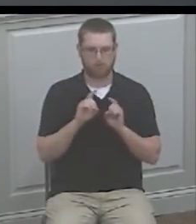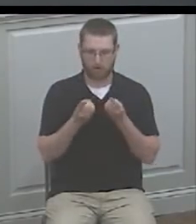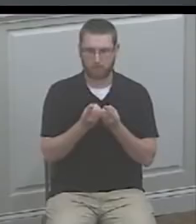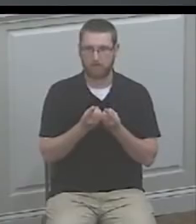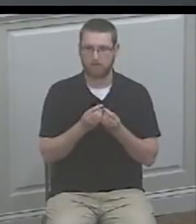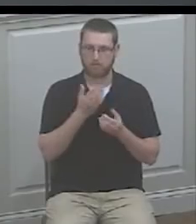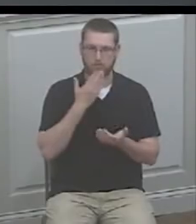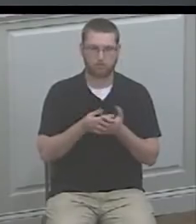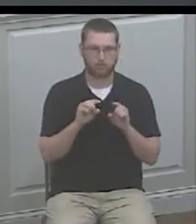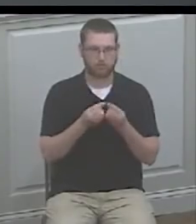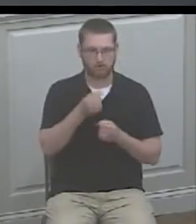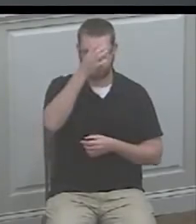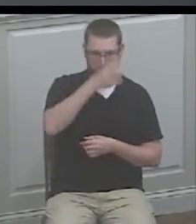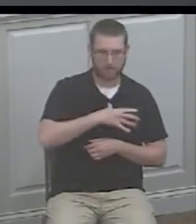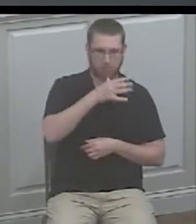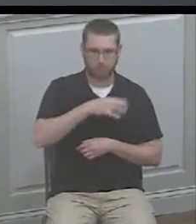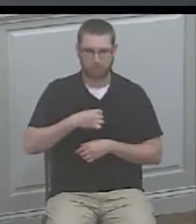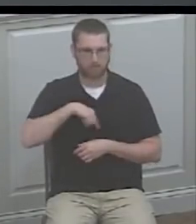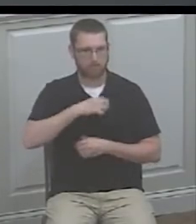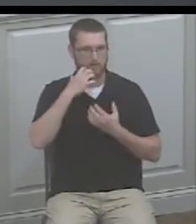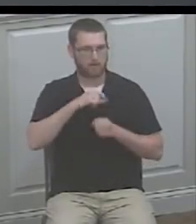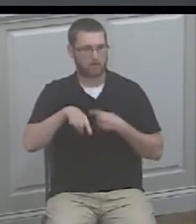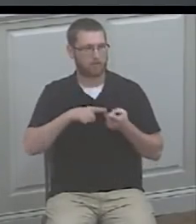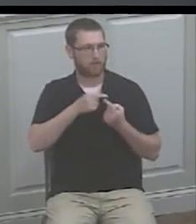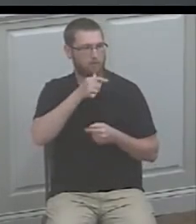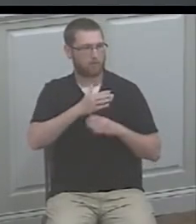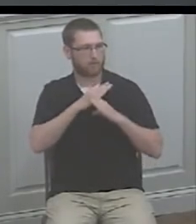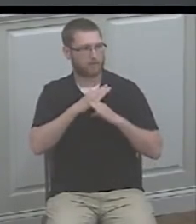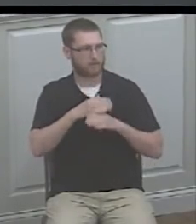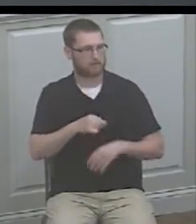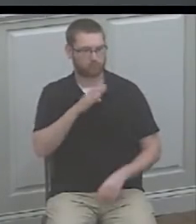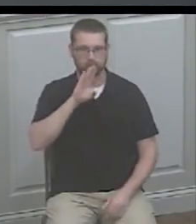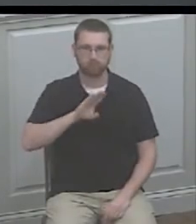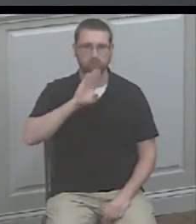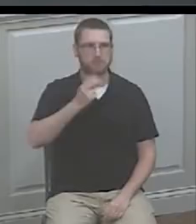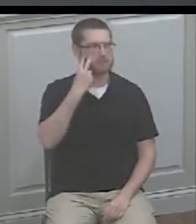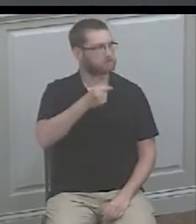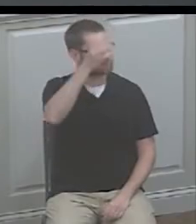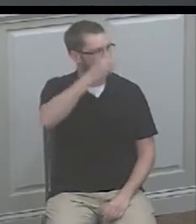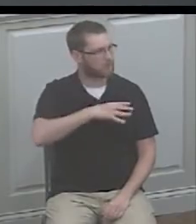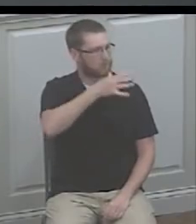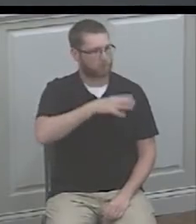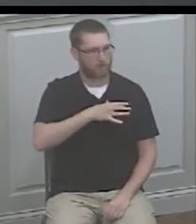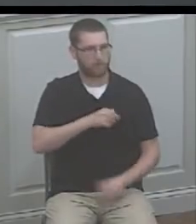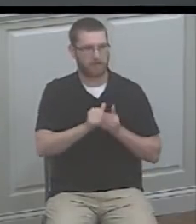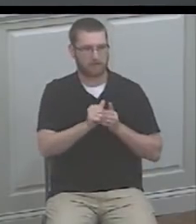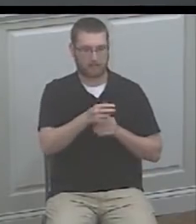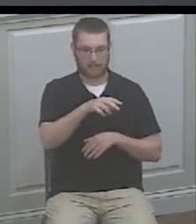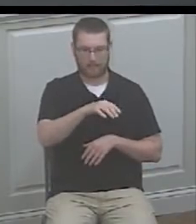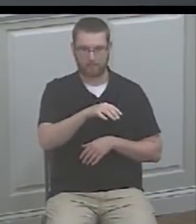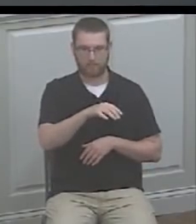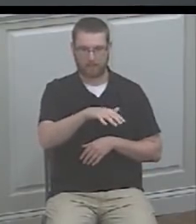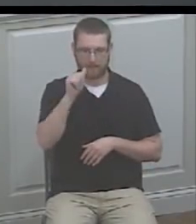women who are good at what they do, and we care about the people that we protect. It's frustrating to see these men and women leave this department and go to other